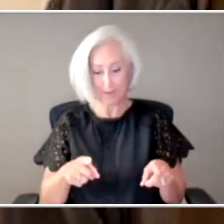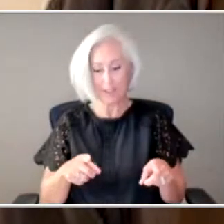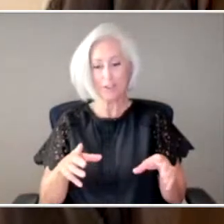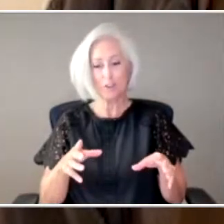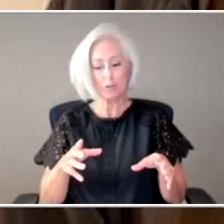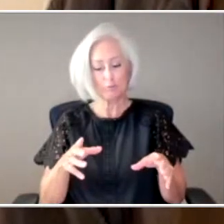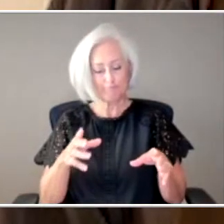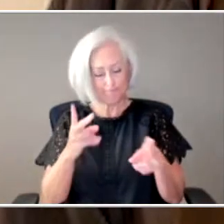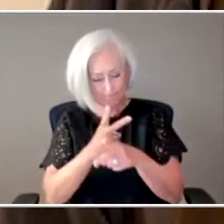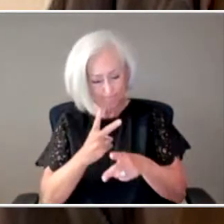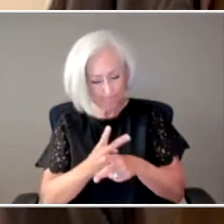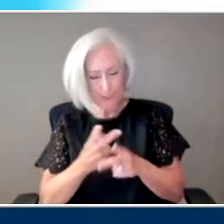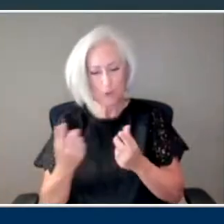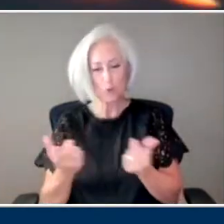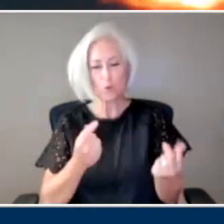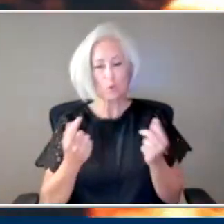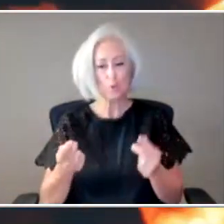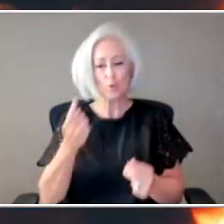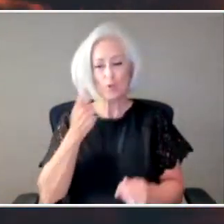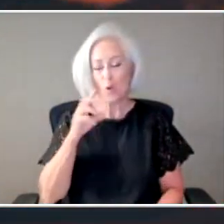finally led to a diagnosis.